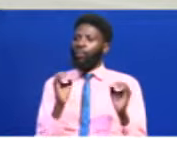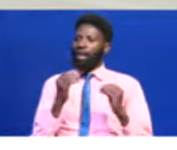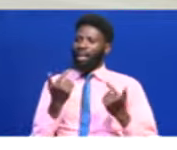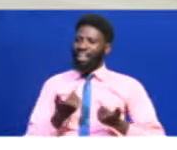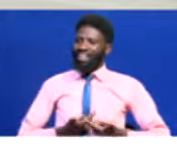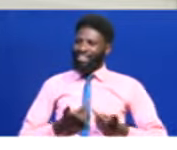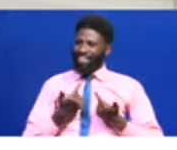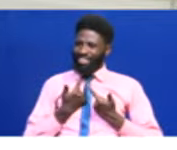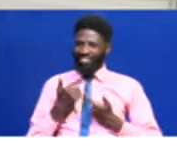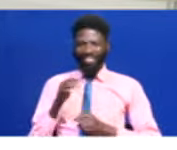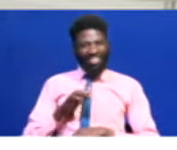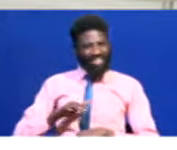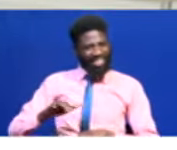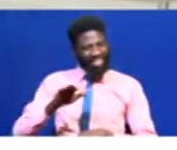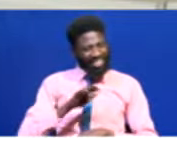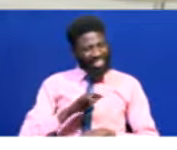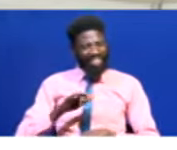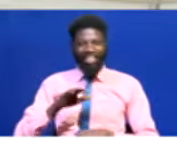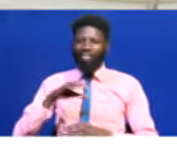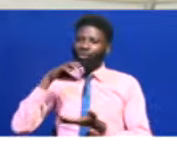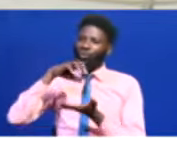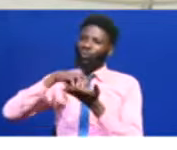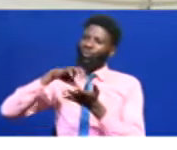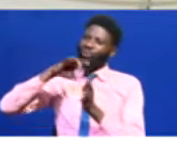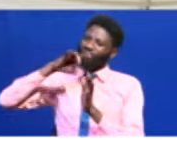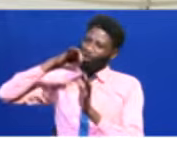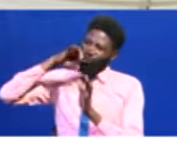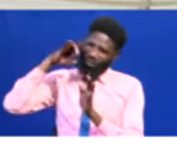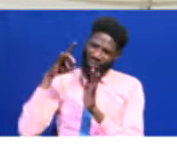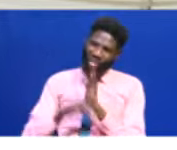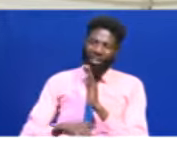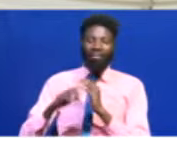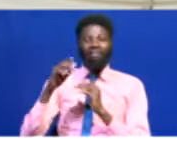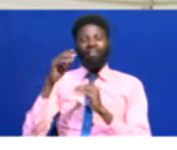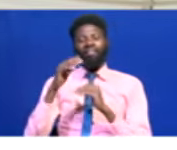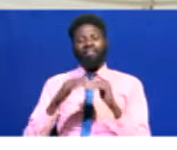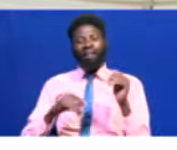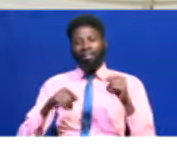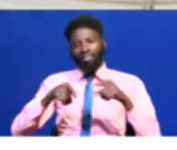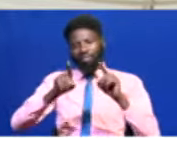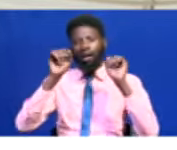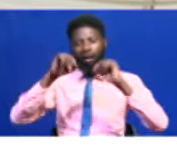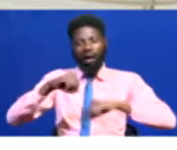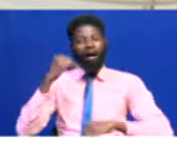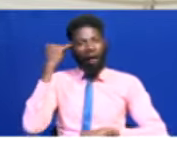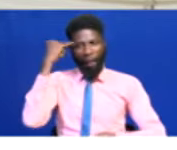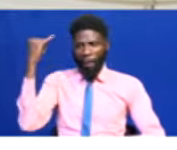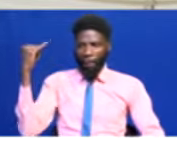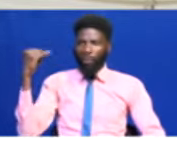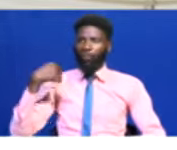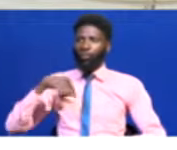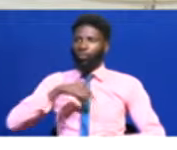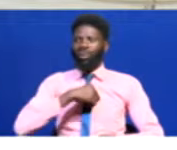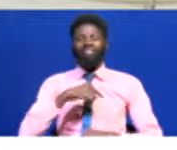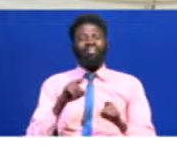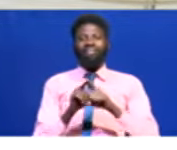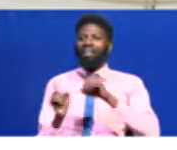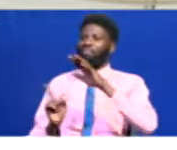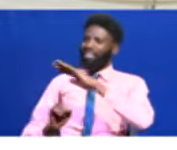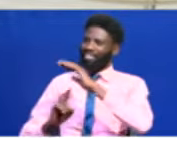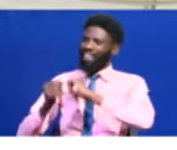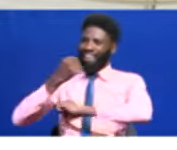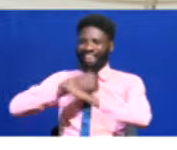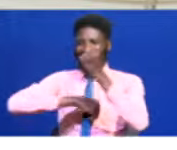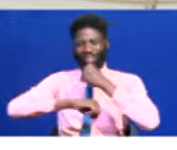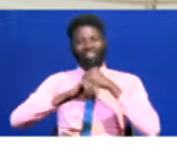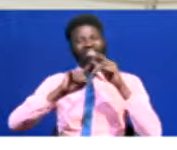a more bad shape than you would think. So we have taken that also as a ministry, and we are